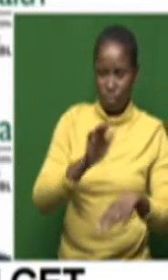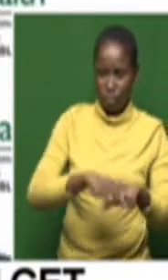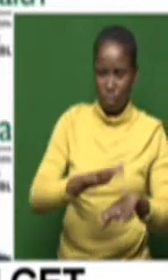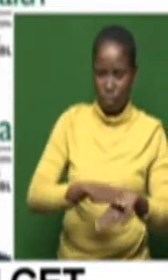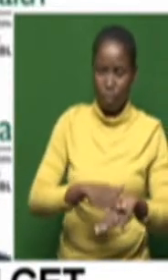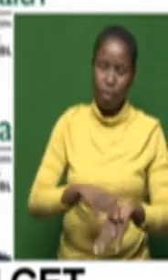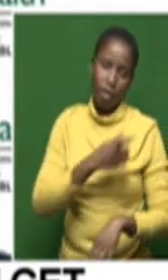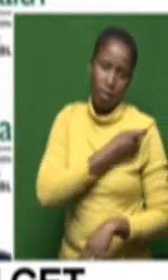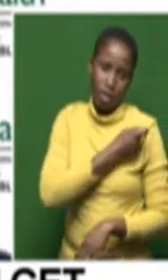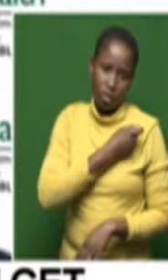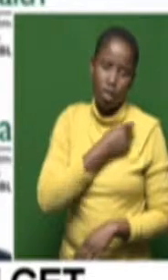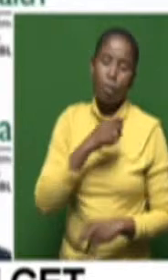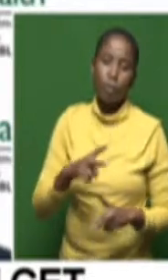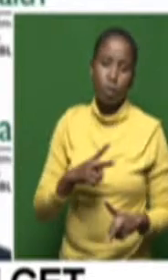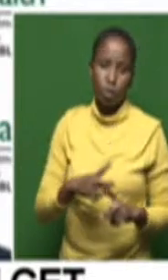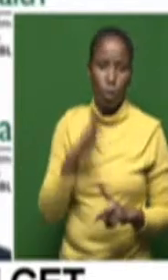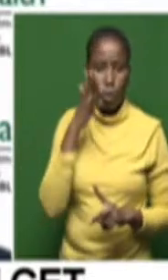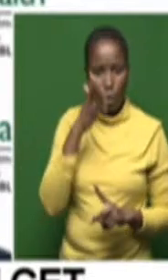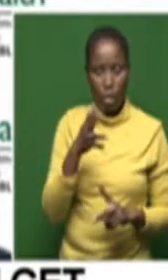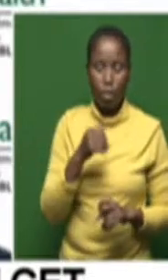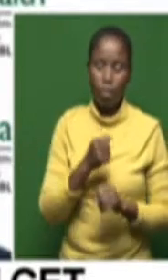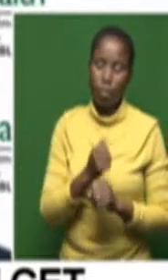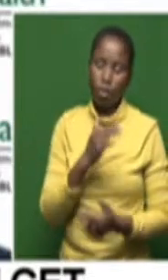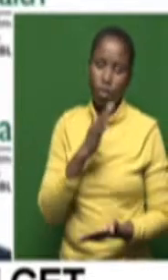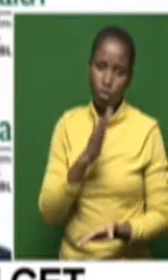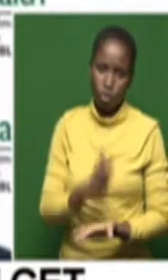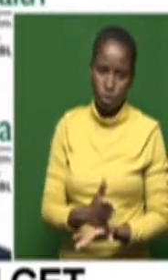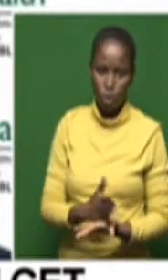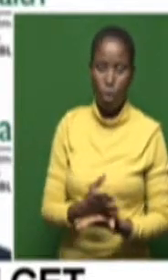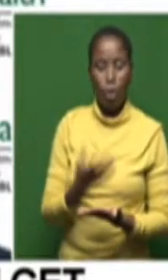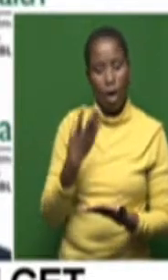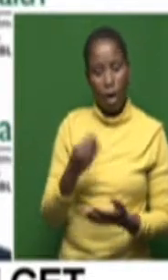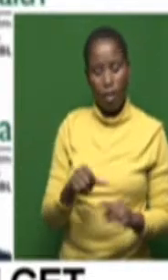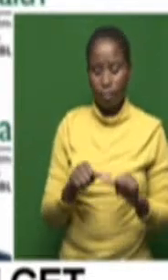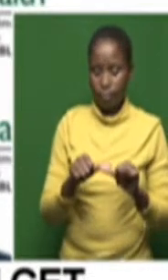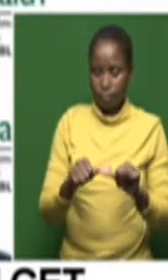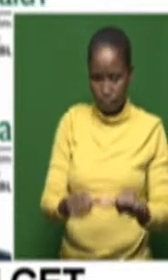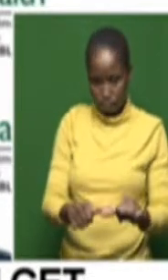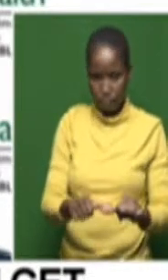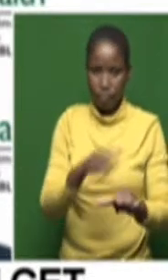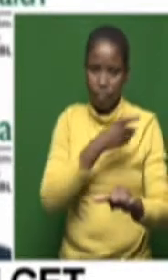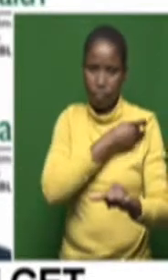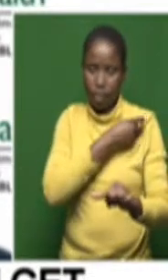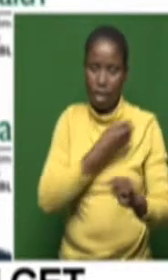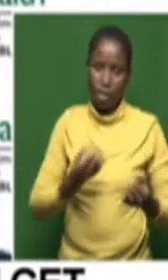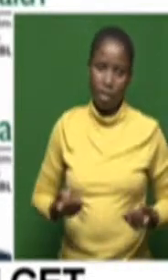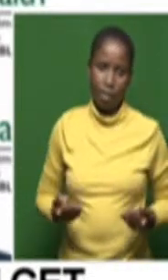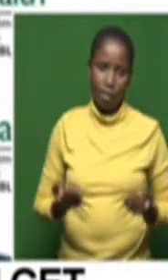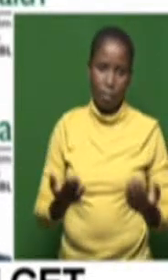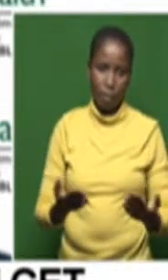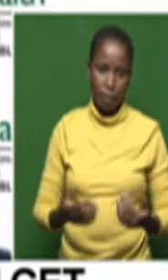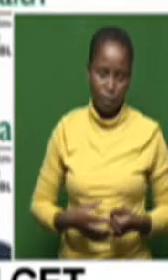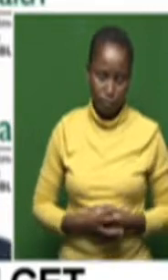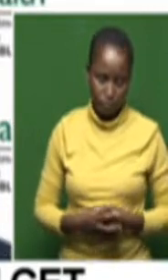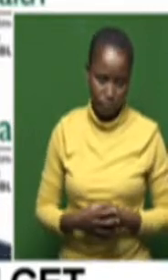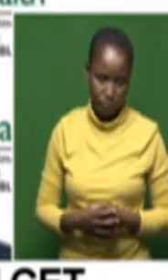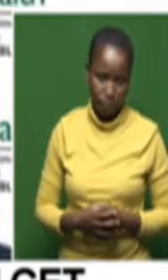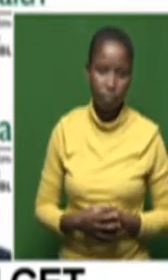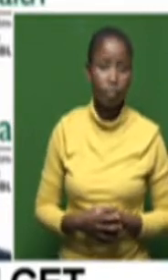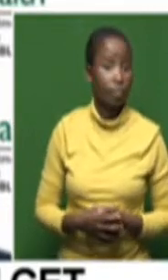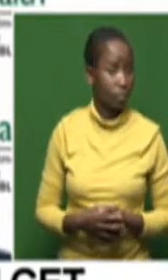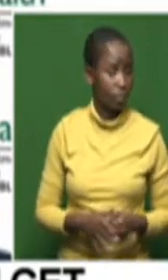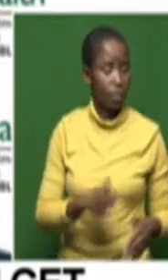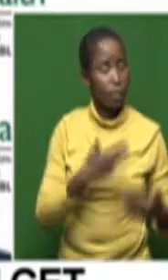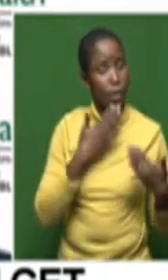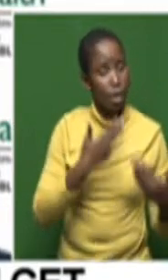and also making sure that we indeed have very stable vaccine supply. We again wish to thank our health